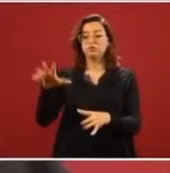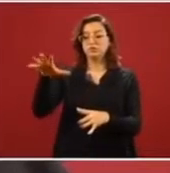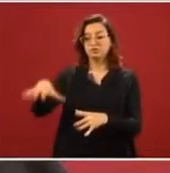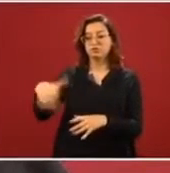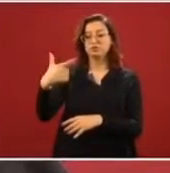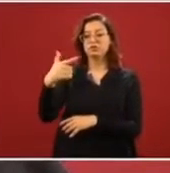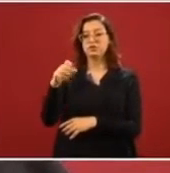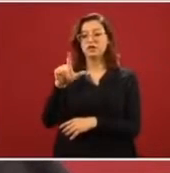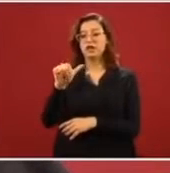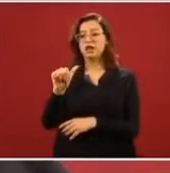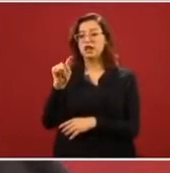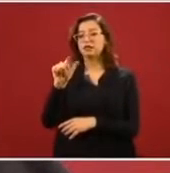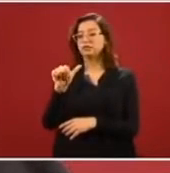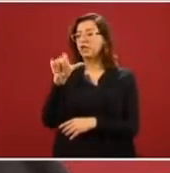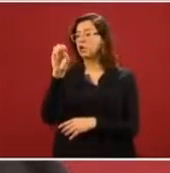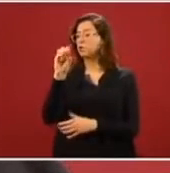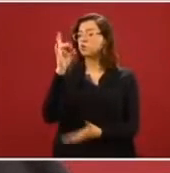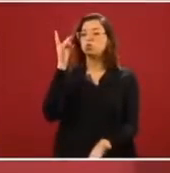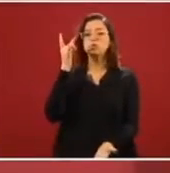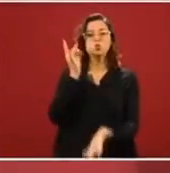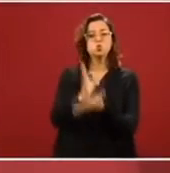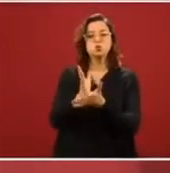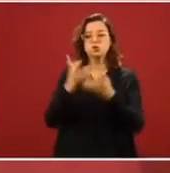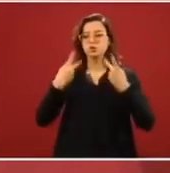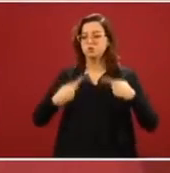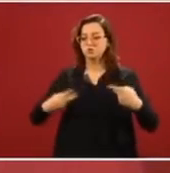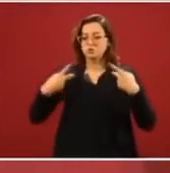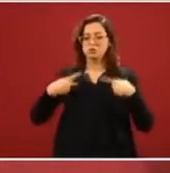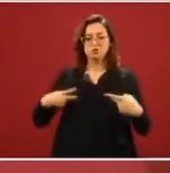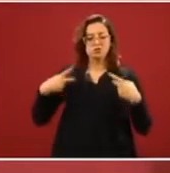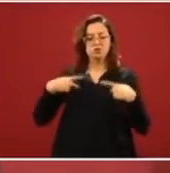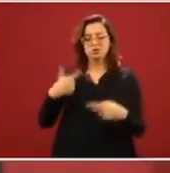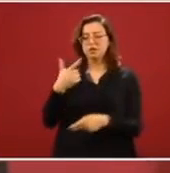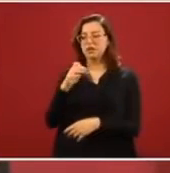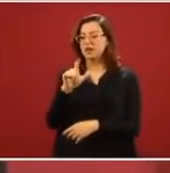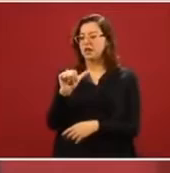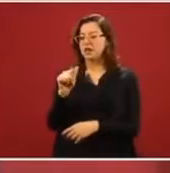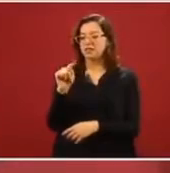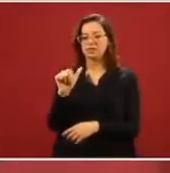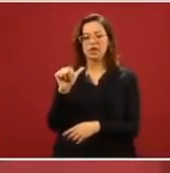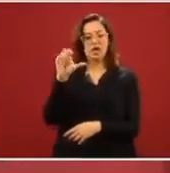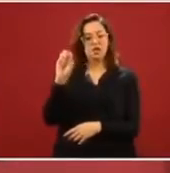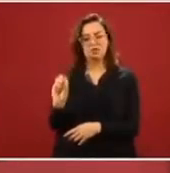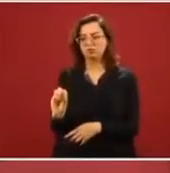Guelata, the people of Galata, que